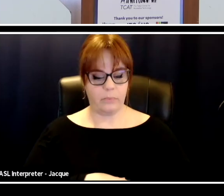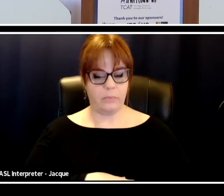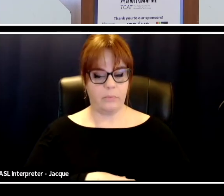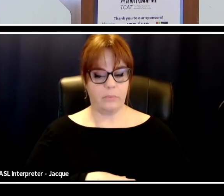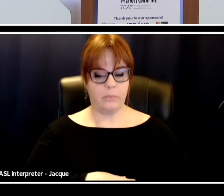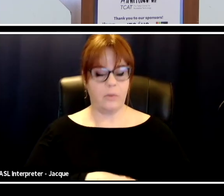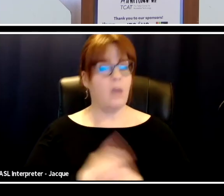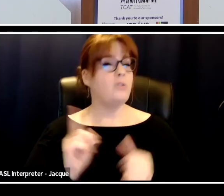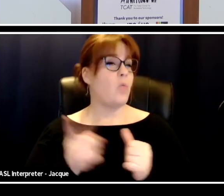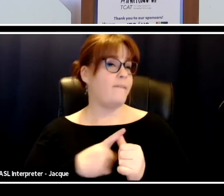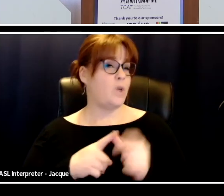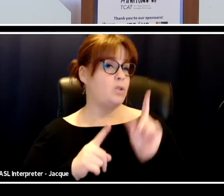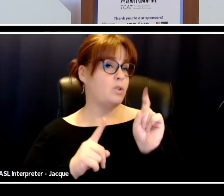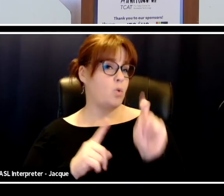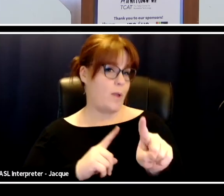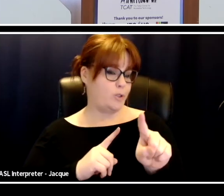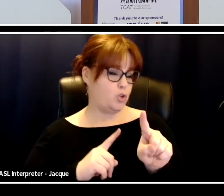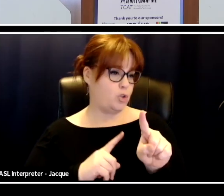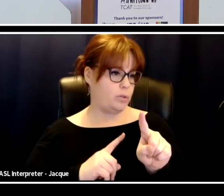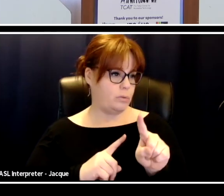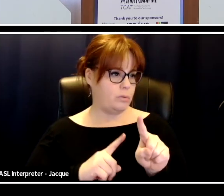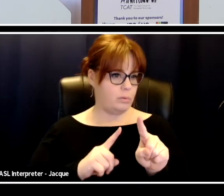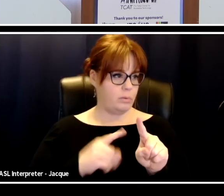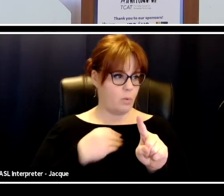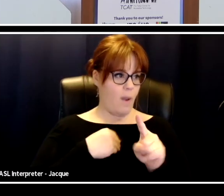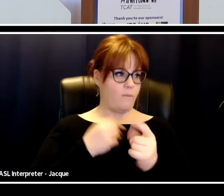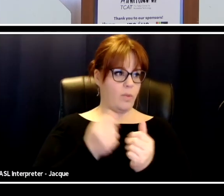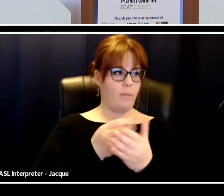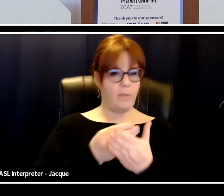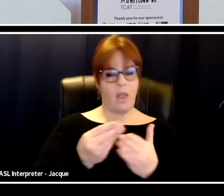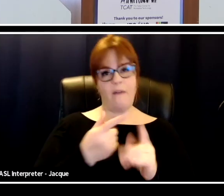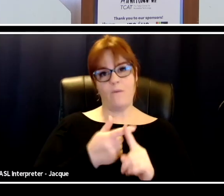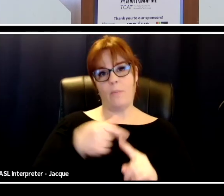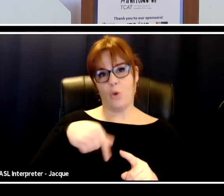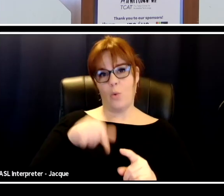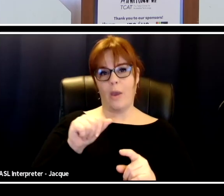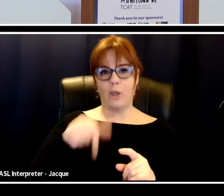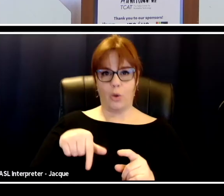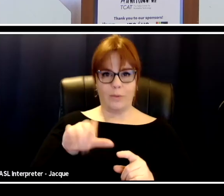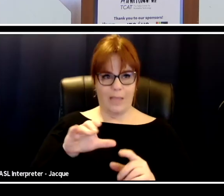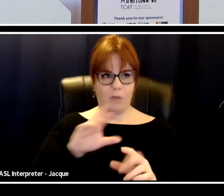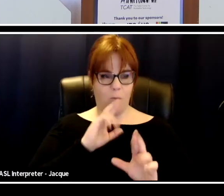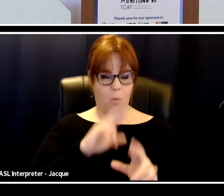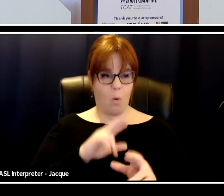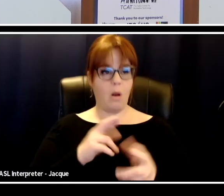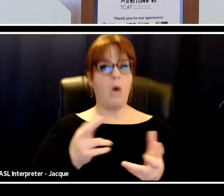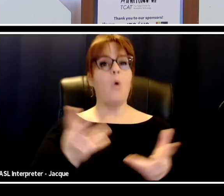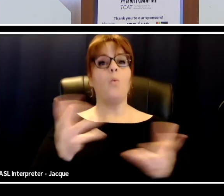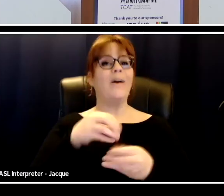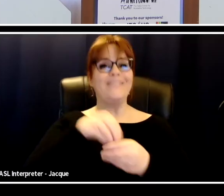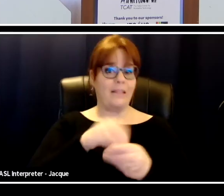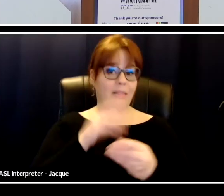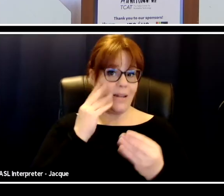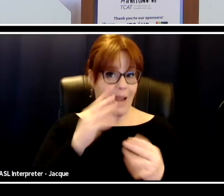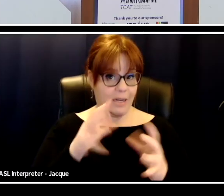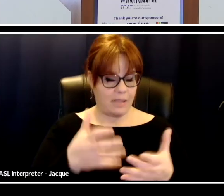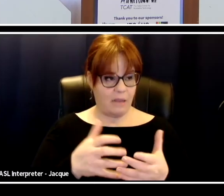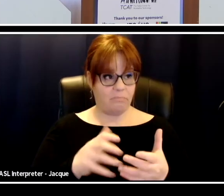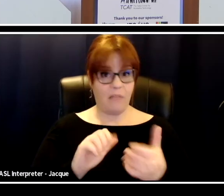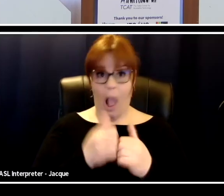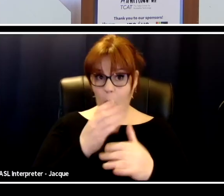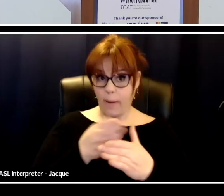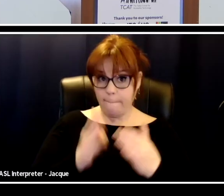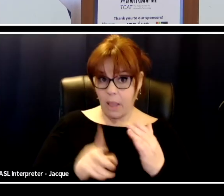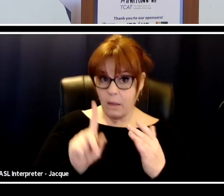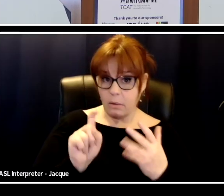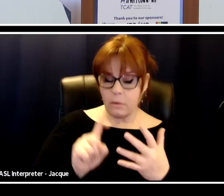first kind of question that you can ask with that sort of material from the QA/QC report is, what's in the data set? How complete is it? And the things